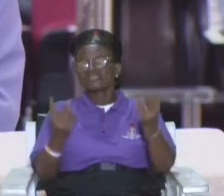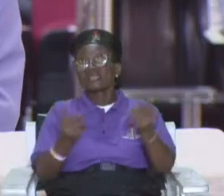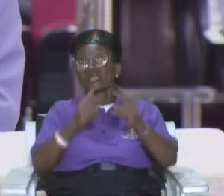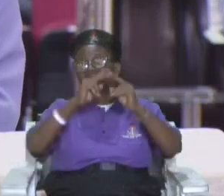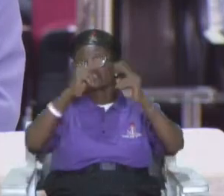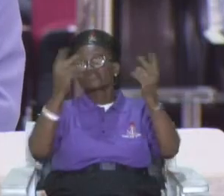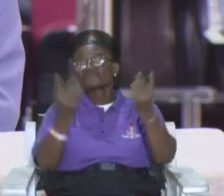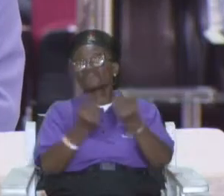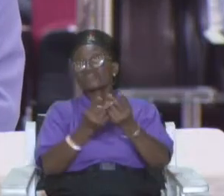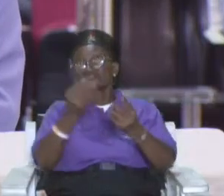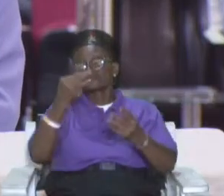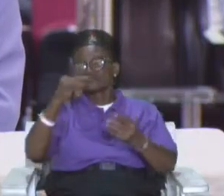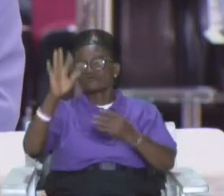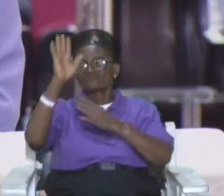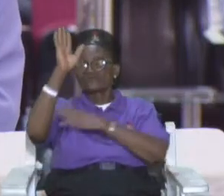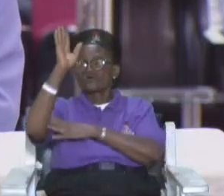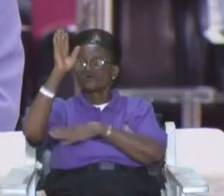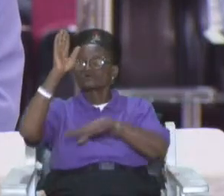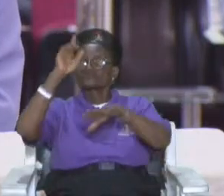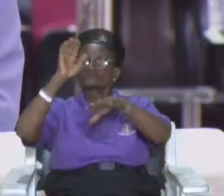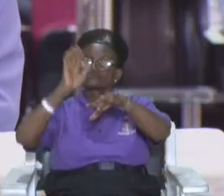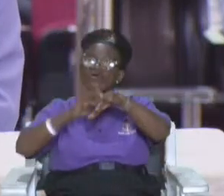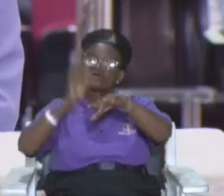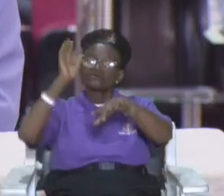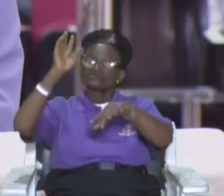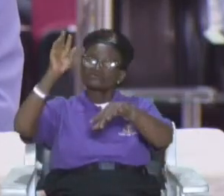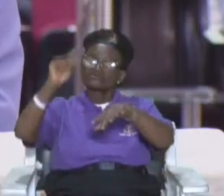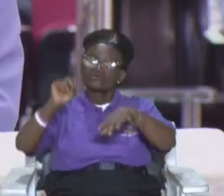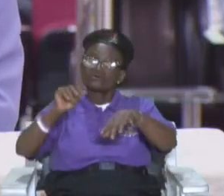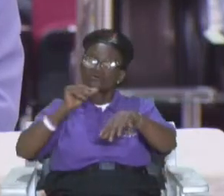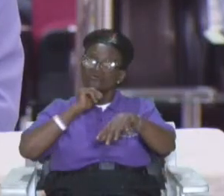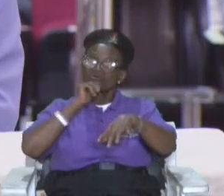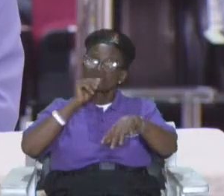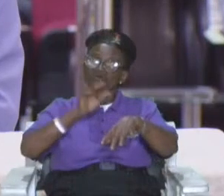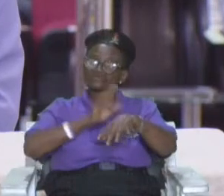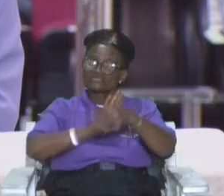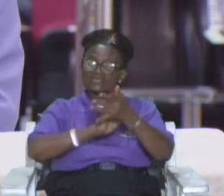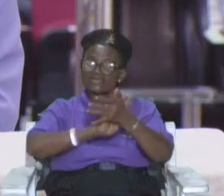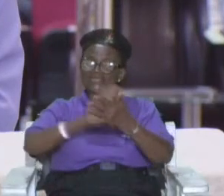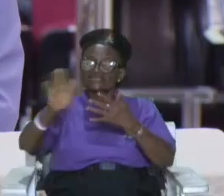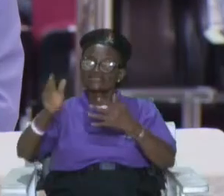Touch no unclean thing.